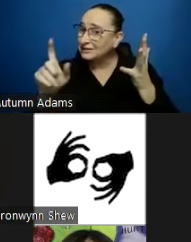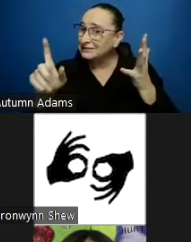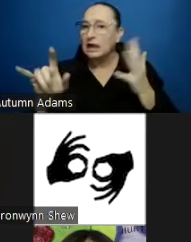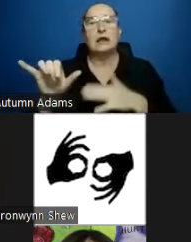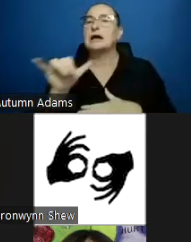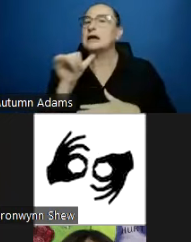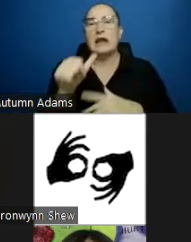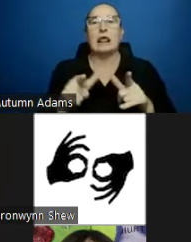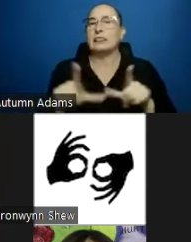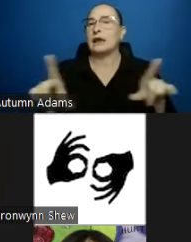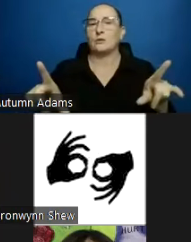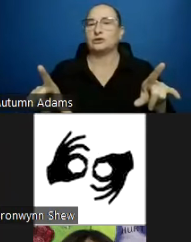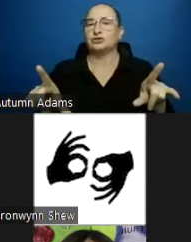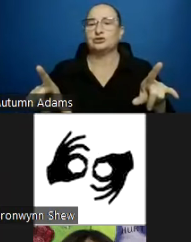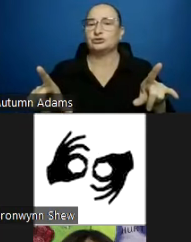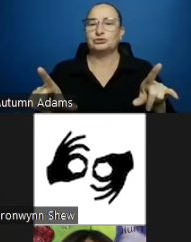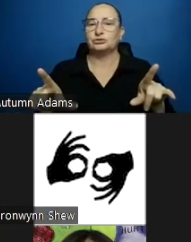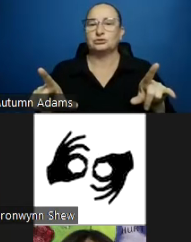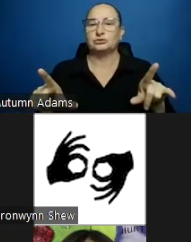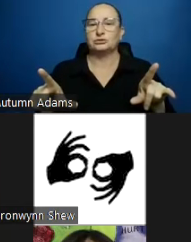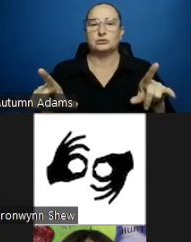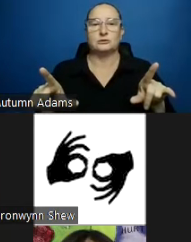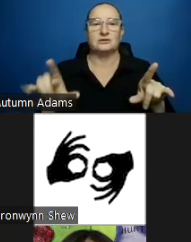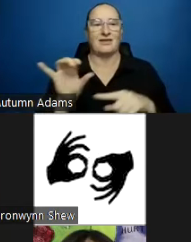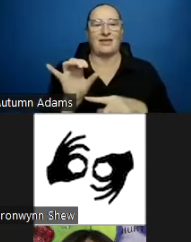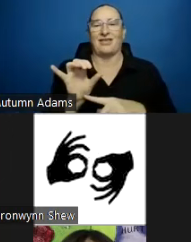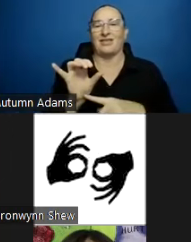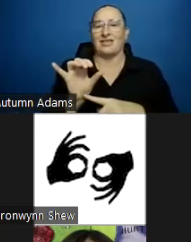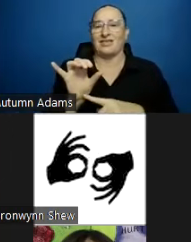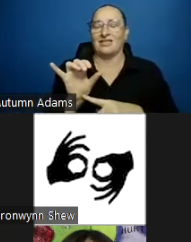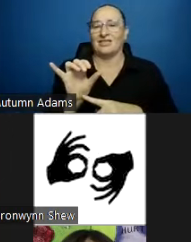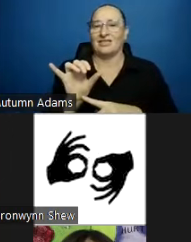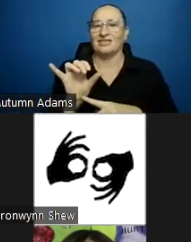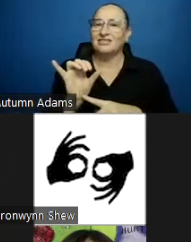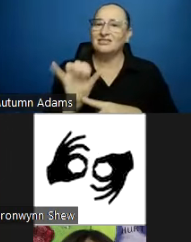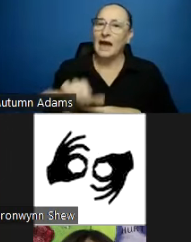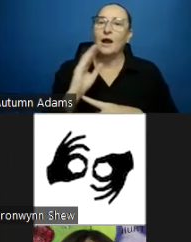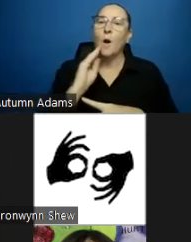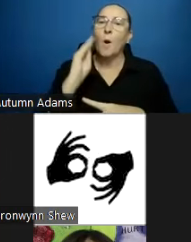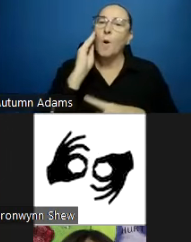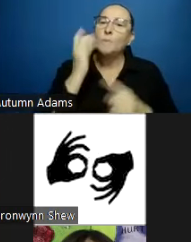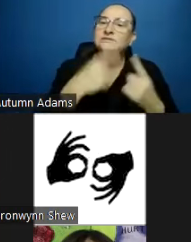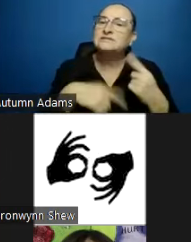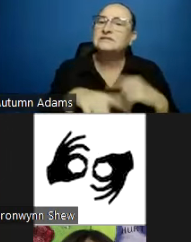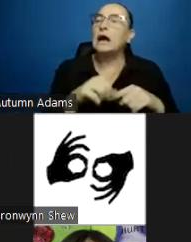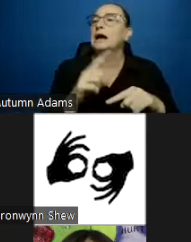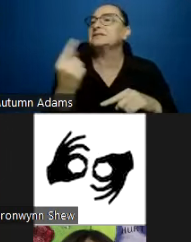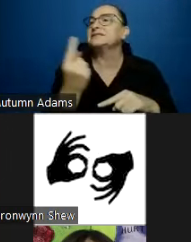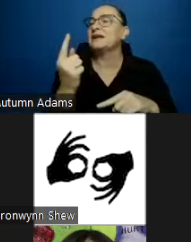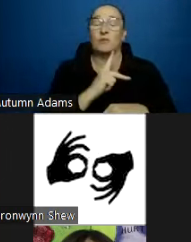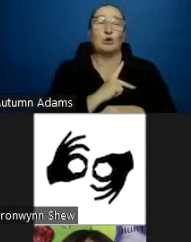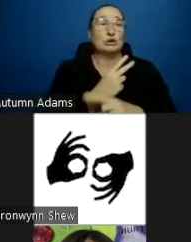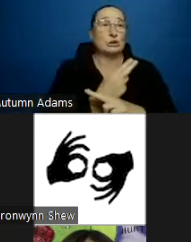a language. That is, it could be a home sign or something that someone personally uses at